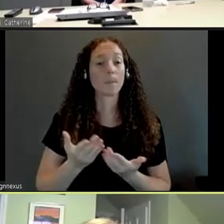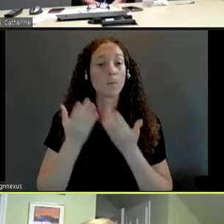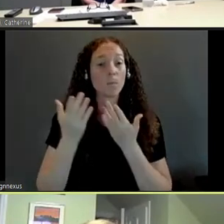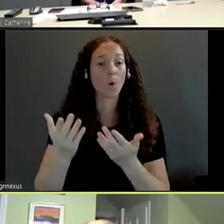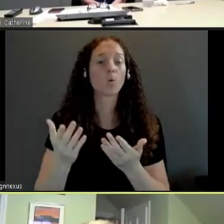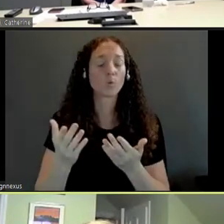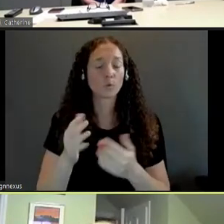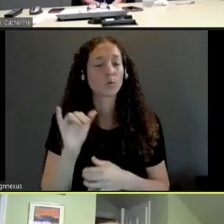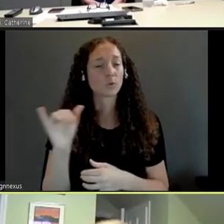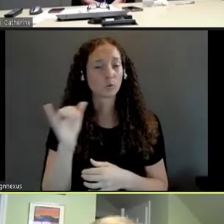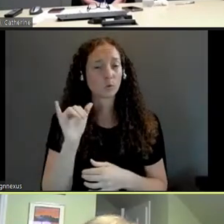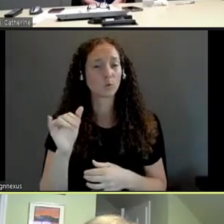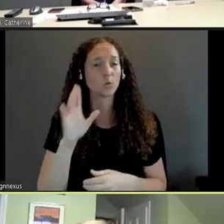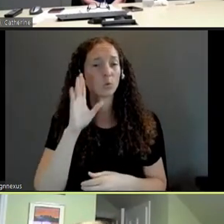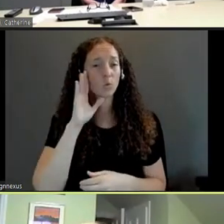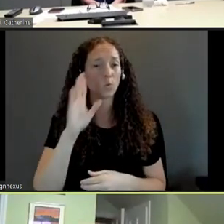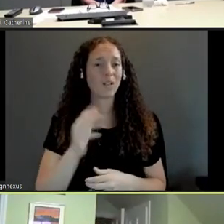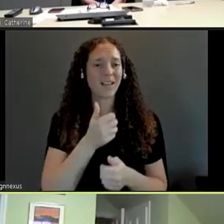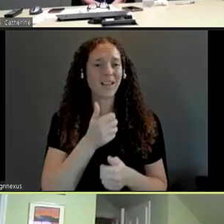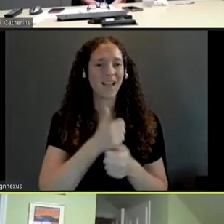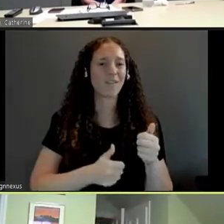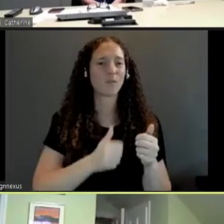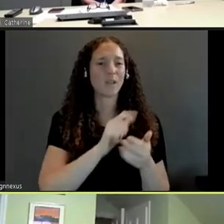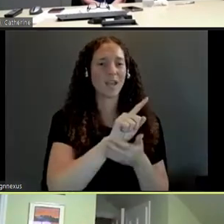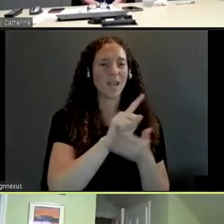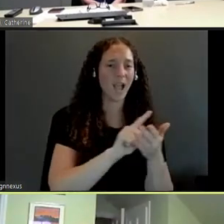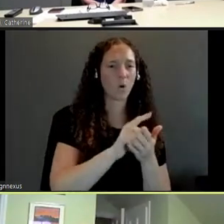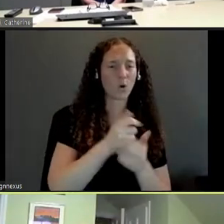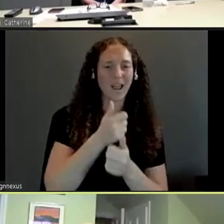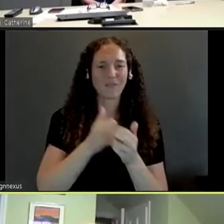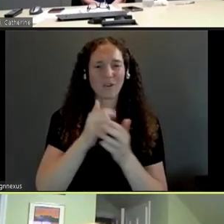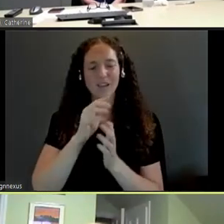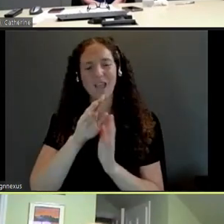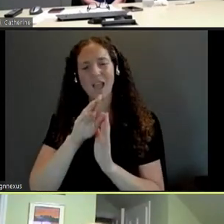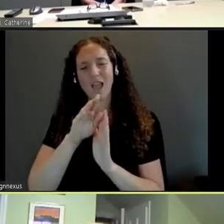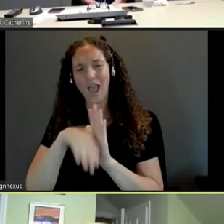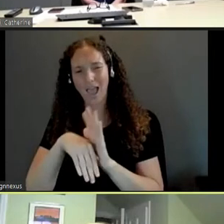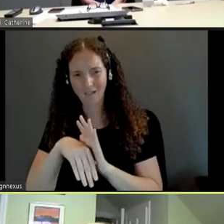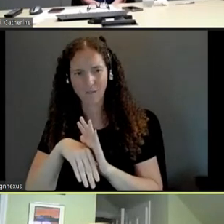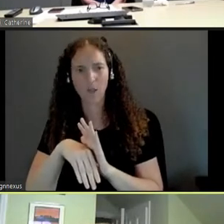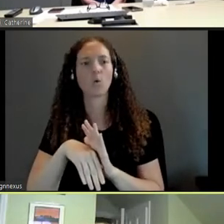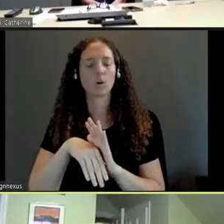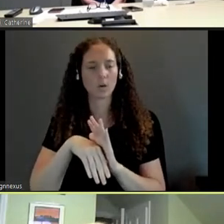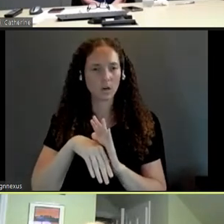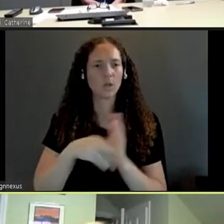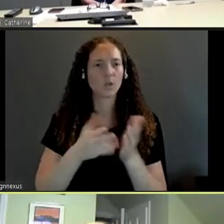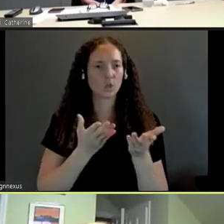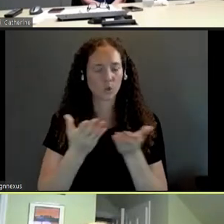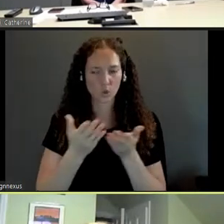hour. This was tried several years ago, but half hour service was restored